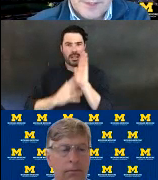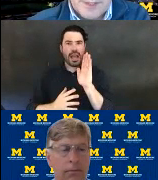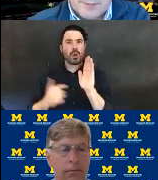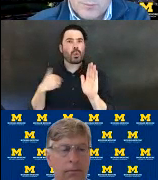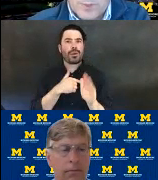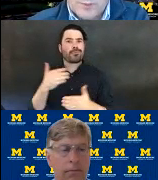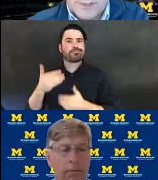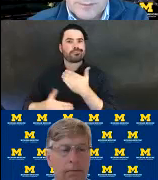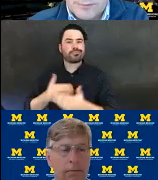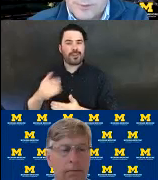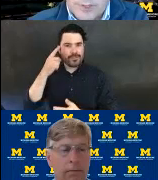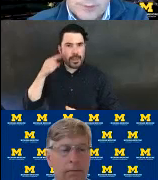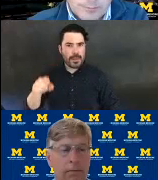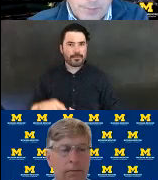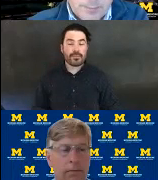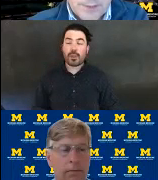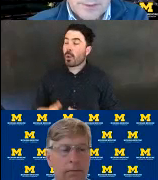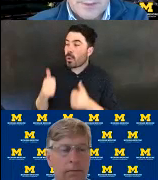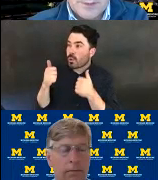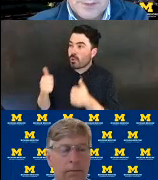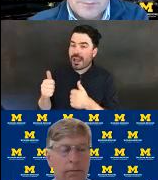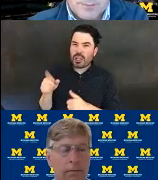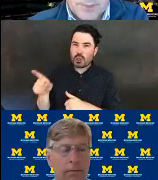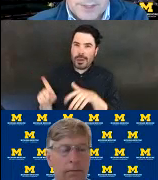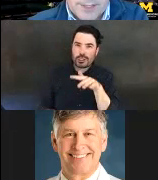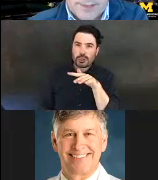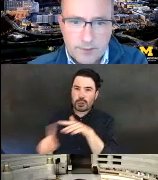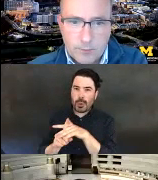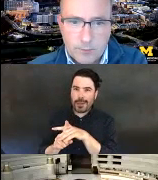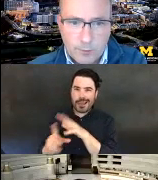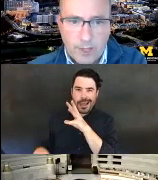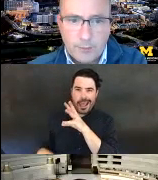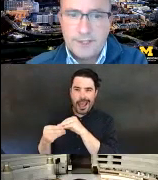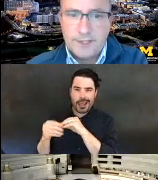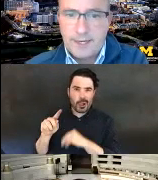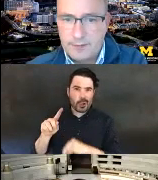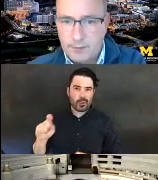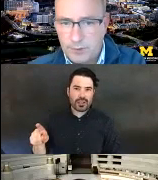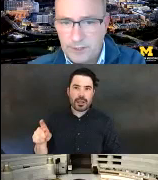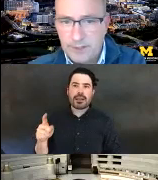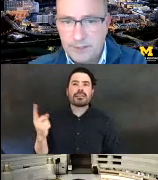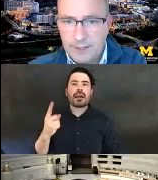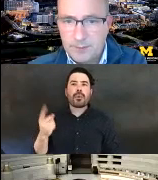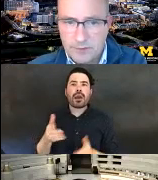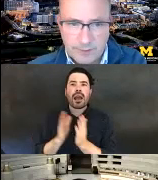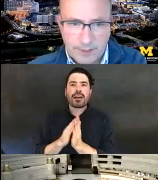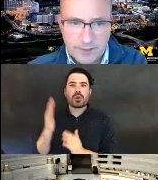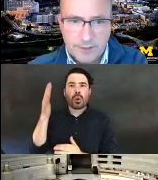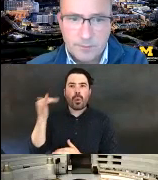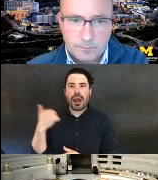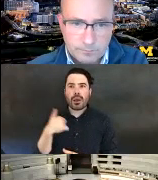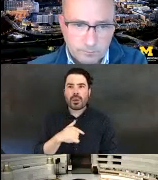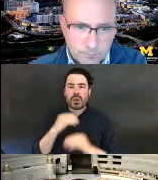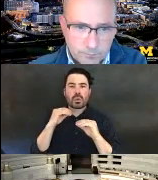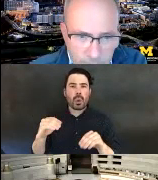Great, Dee. And one question for you while you've popped in. Somebody asked why we did not have an employee engagement survey this